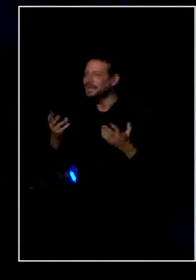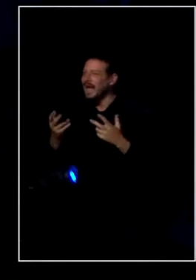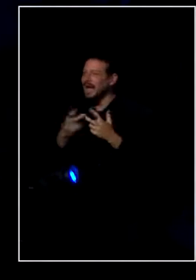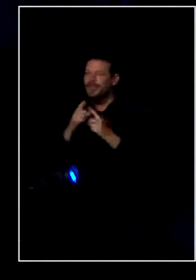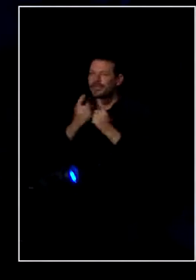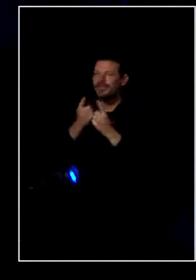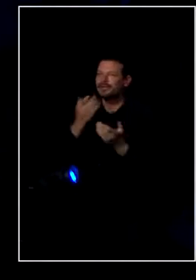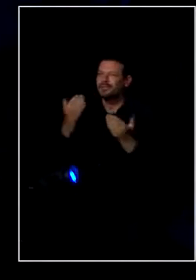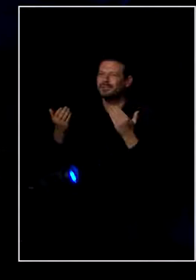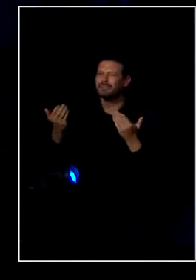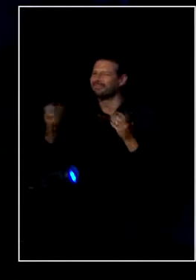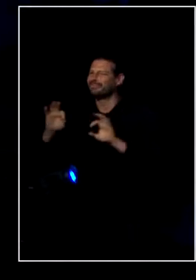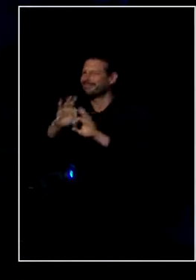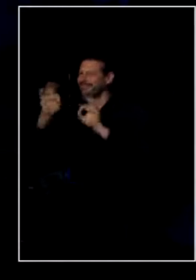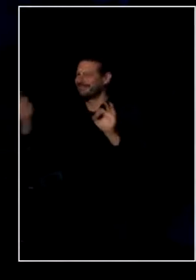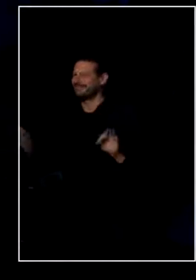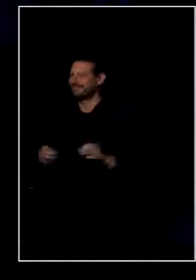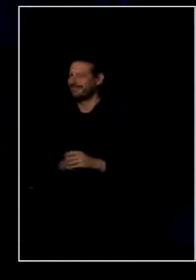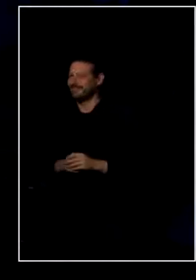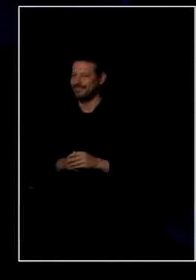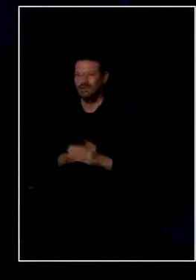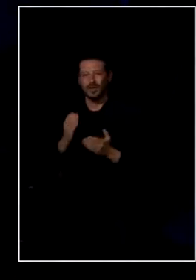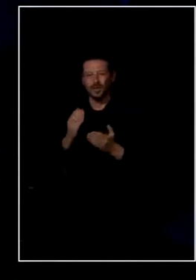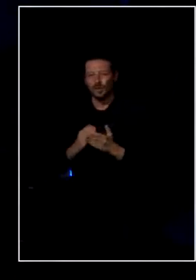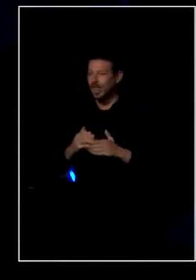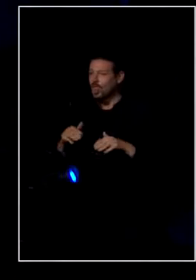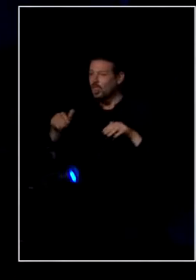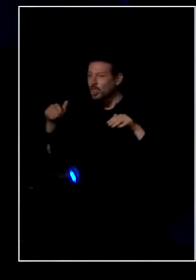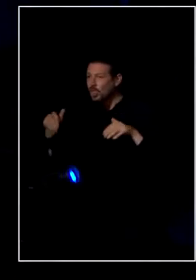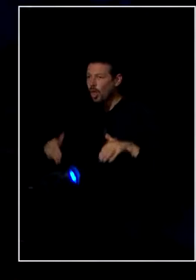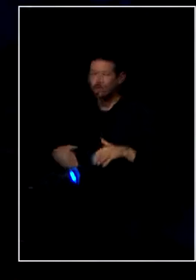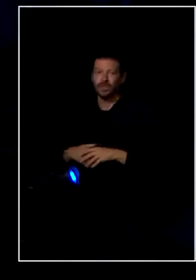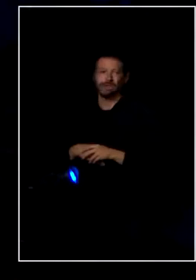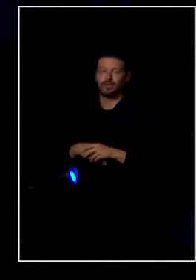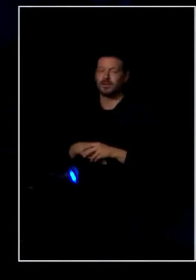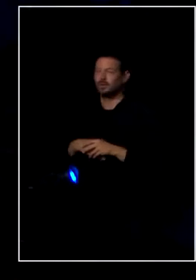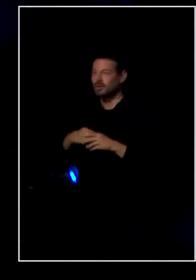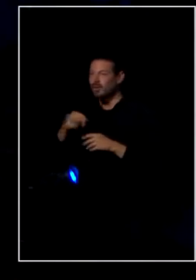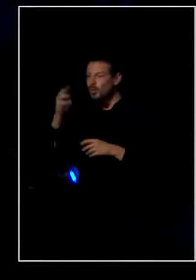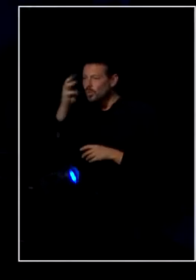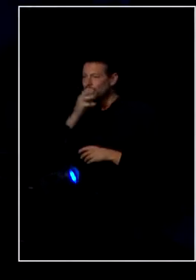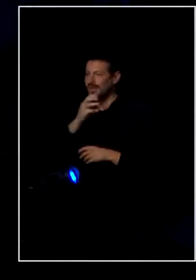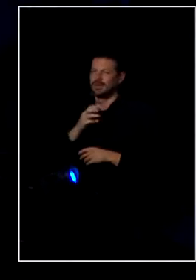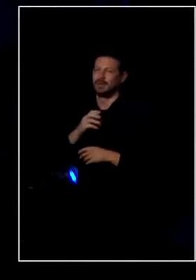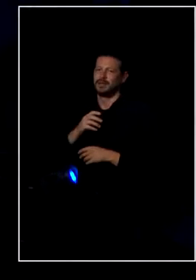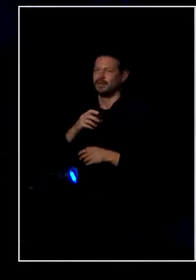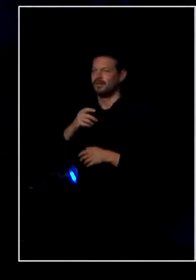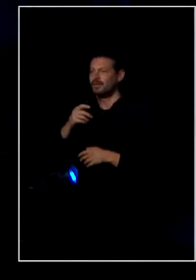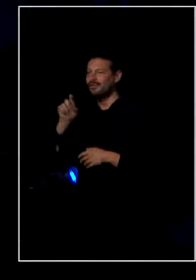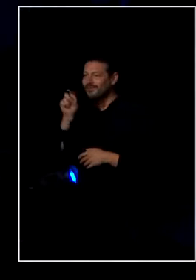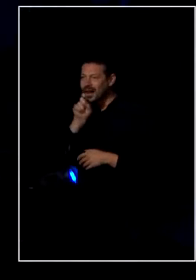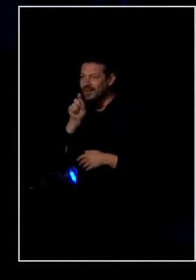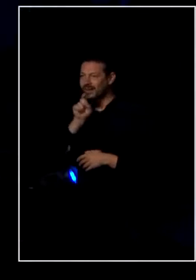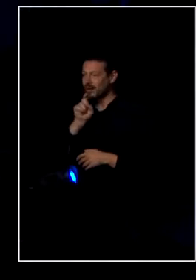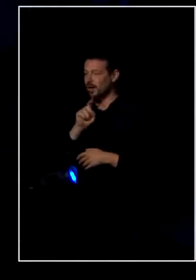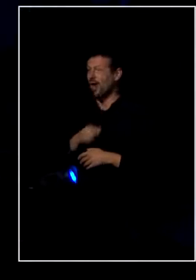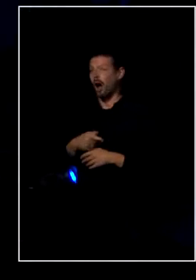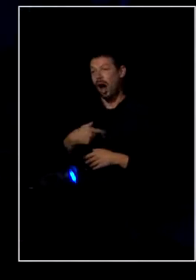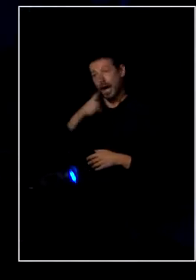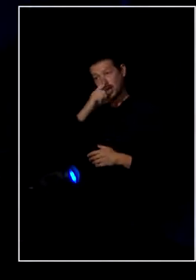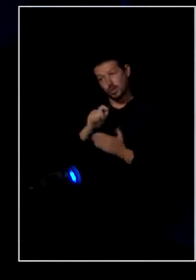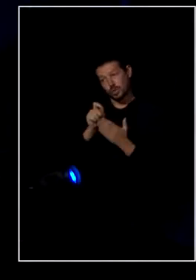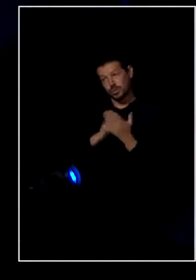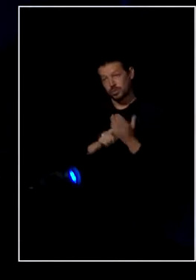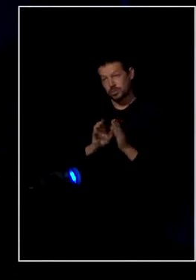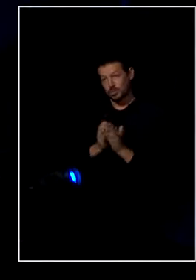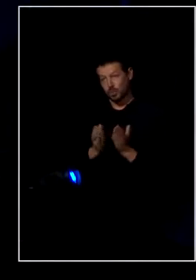just lonely and weird and funny. And I could write a book about it,